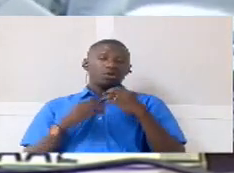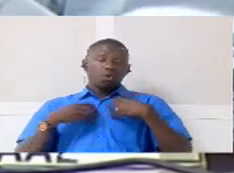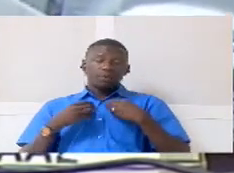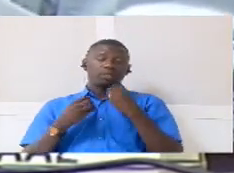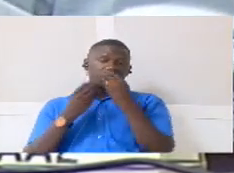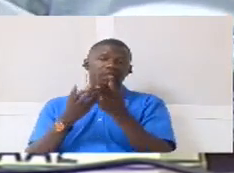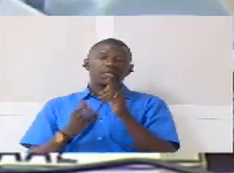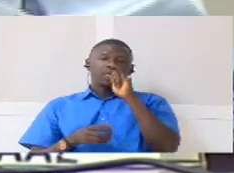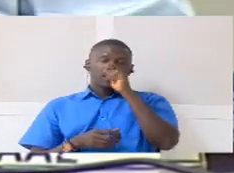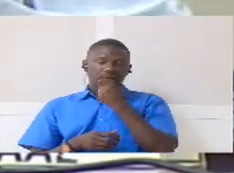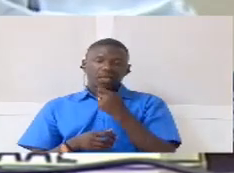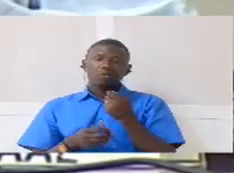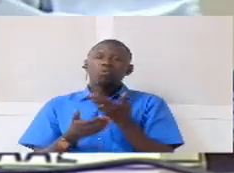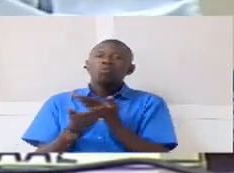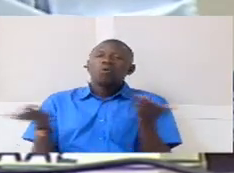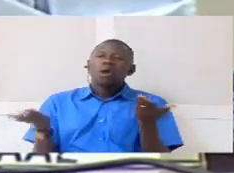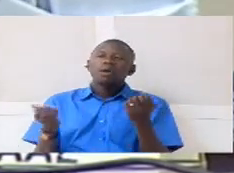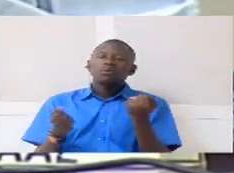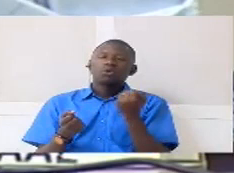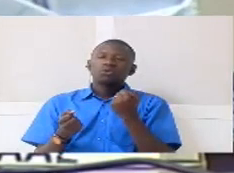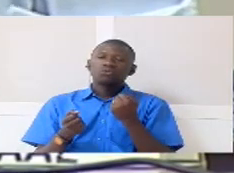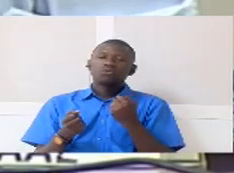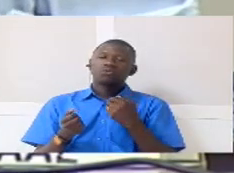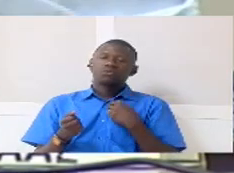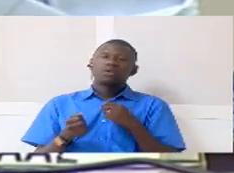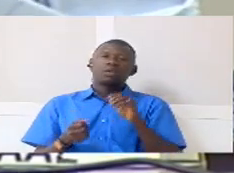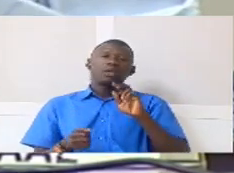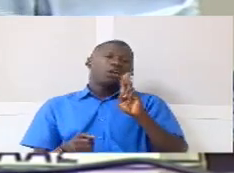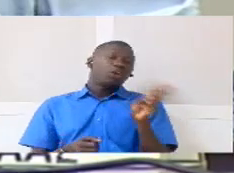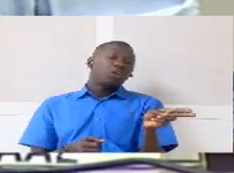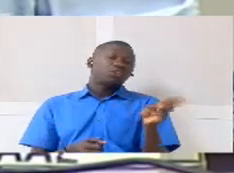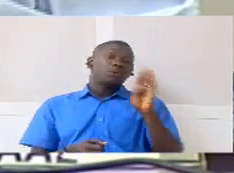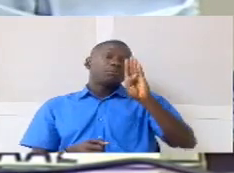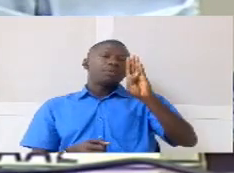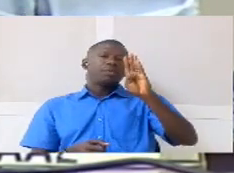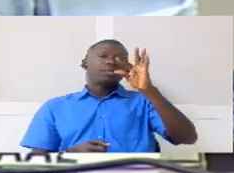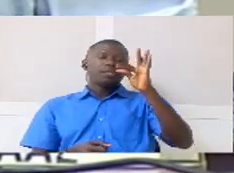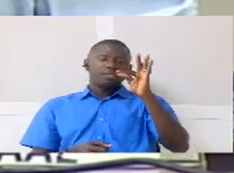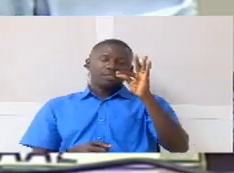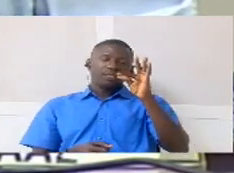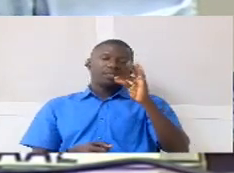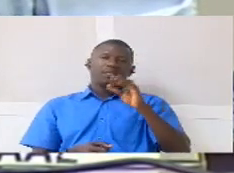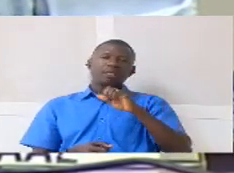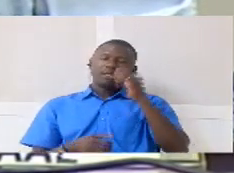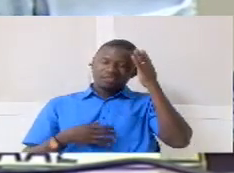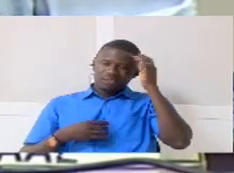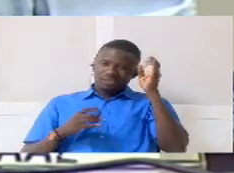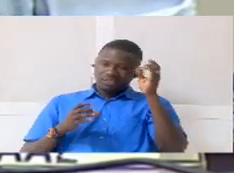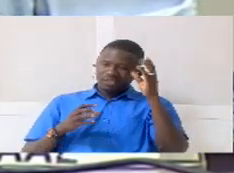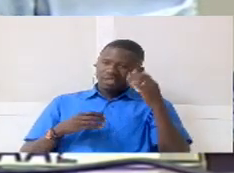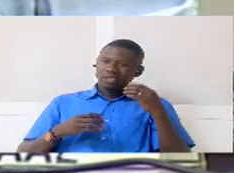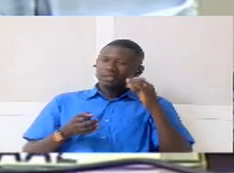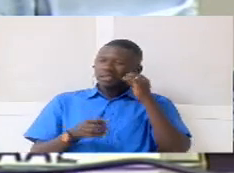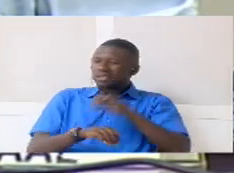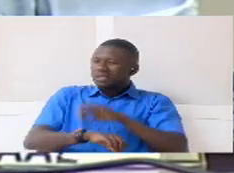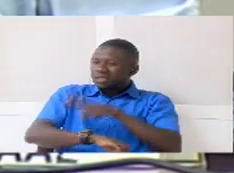malaria. Yinyufo baba job HBT kuran motime ya lonkole ya mutai manlodu la kenwala ani malaria kaje